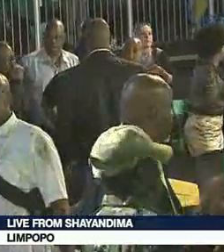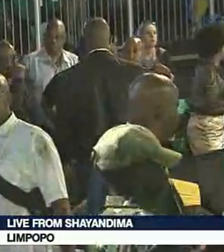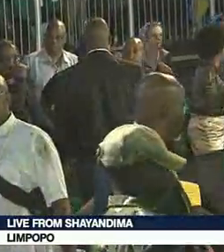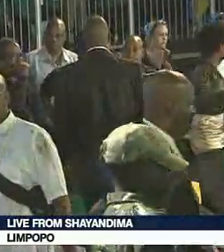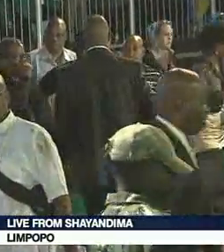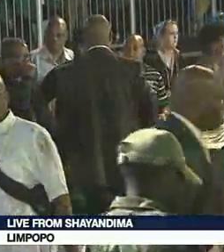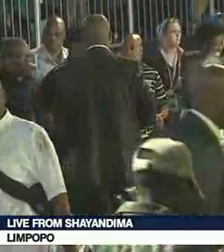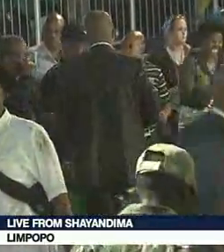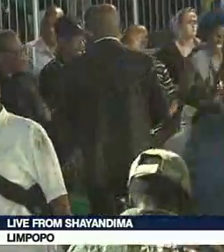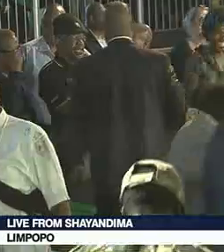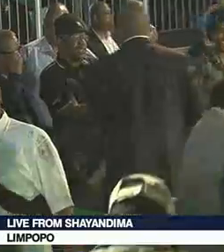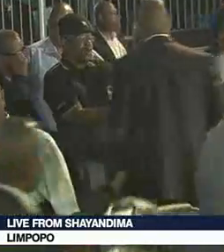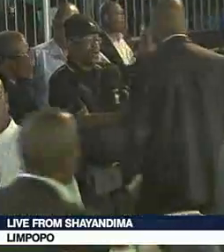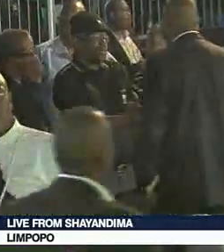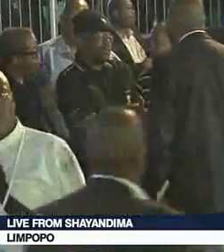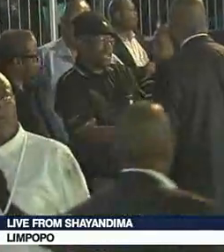he was talking